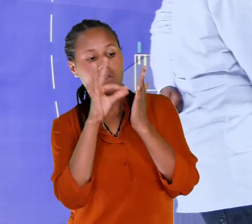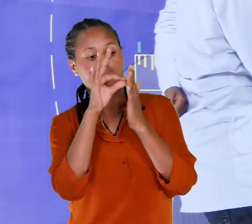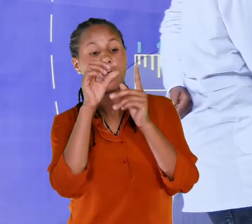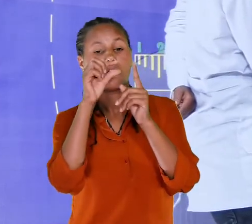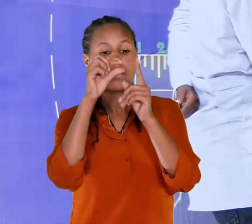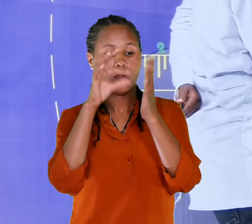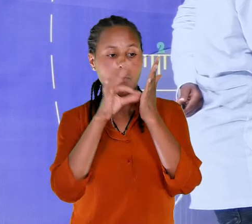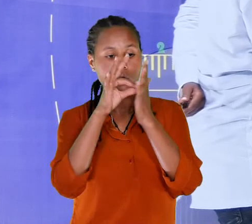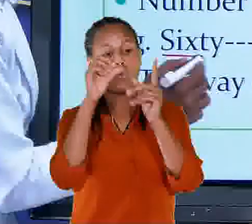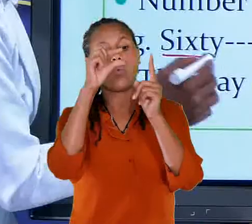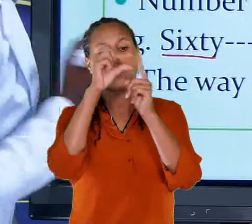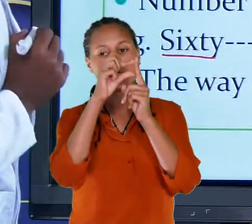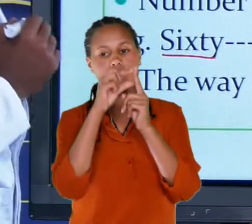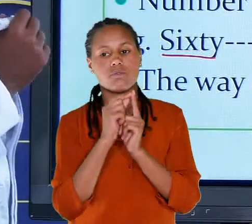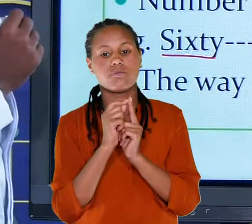like